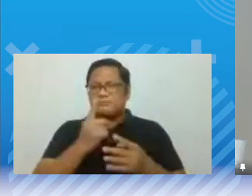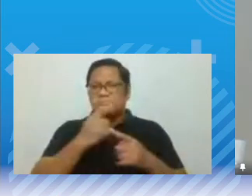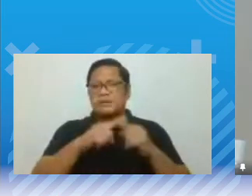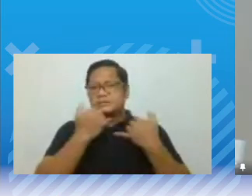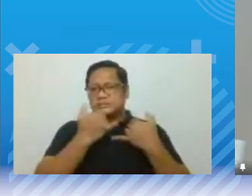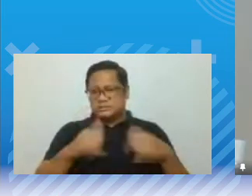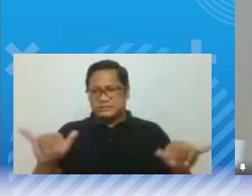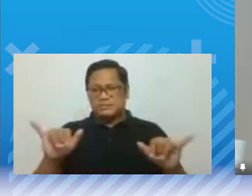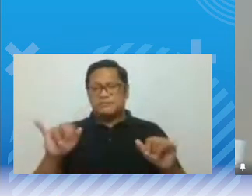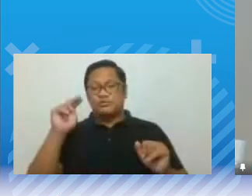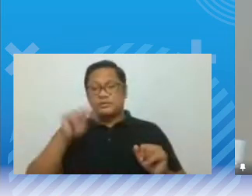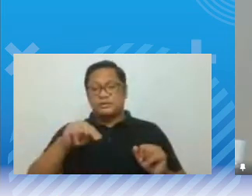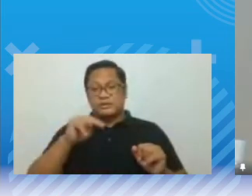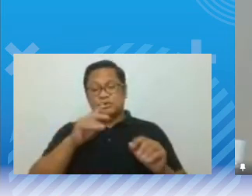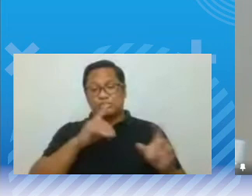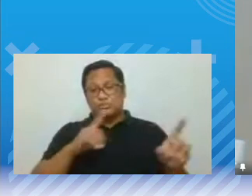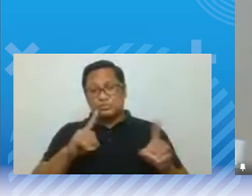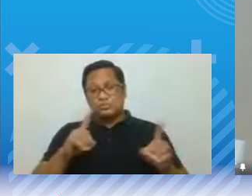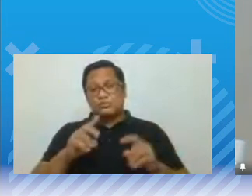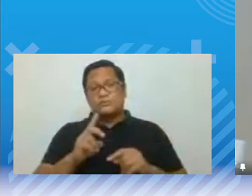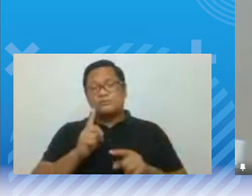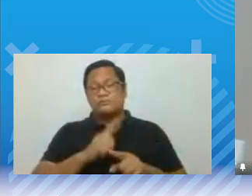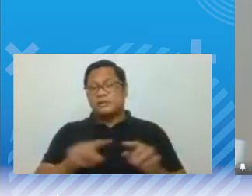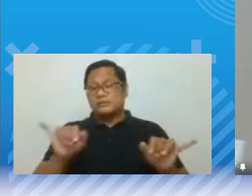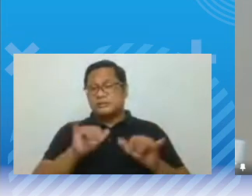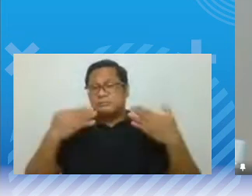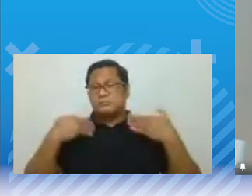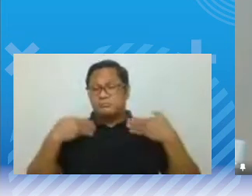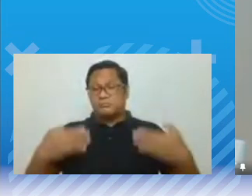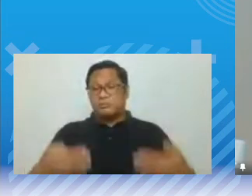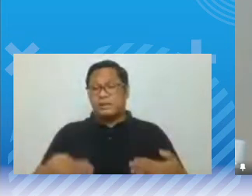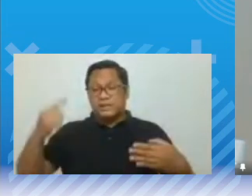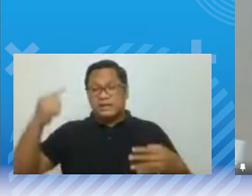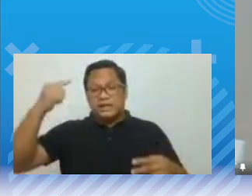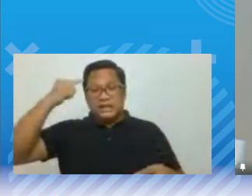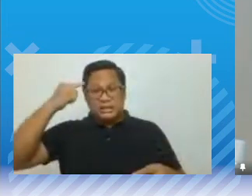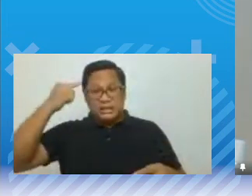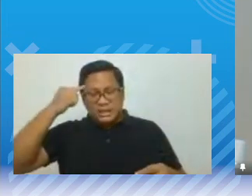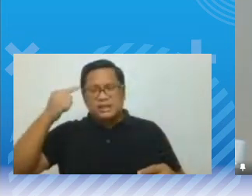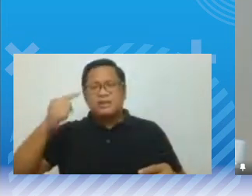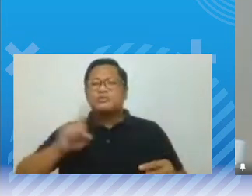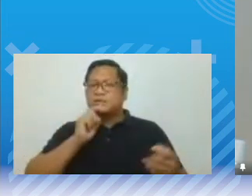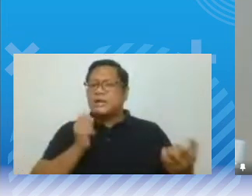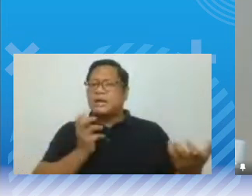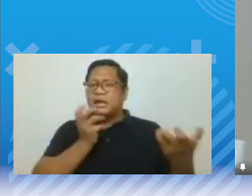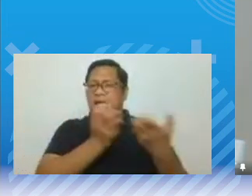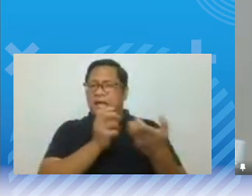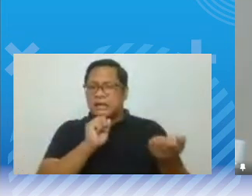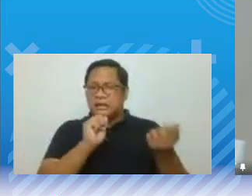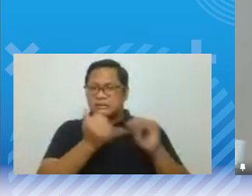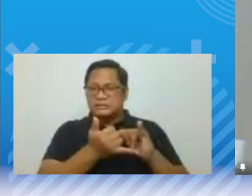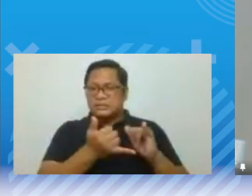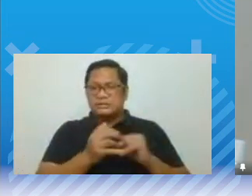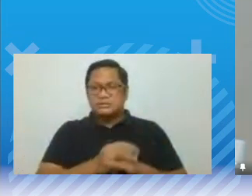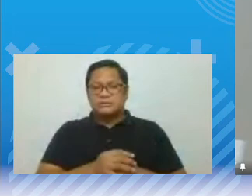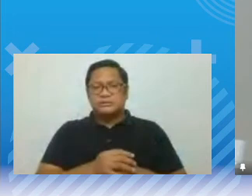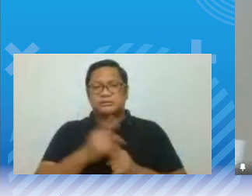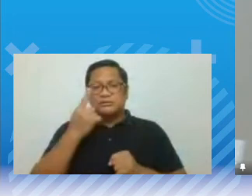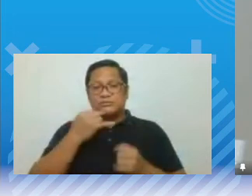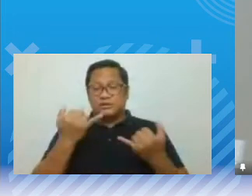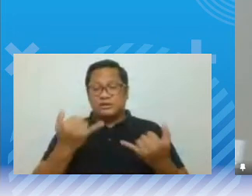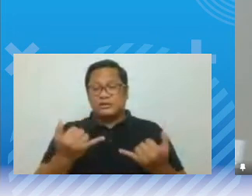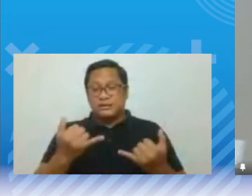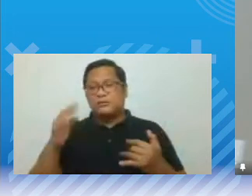natin silang gawin. At the same time, yung katawan natin, yung isip natin, nag-a-adjust sila dito sa crisis